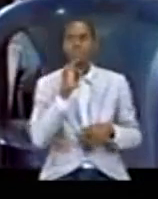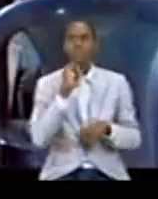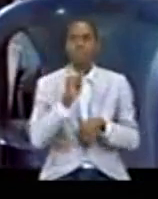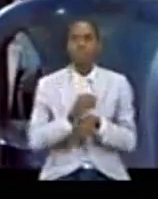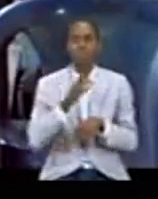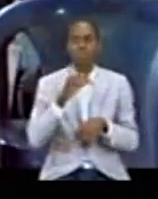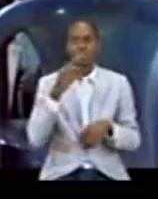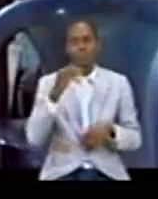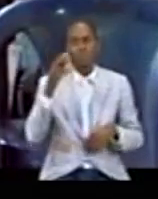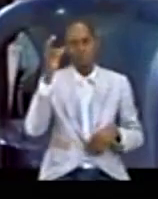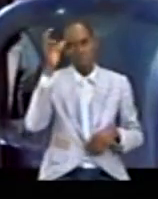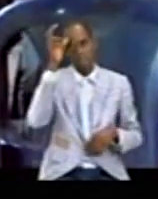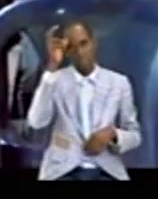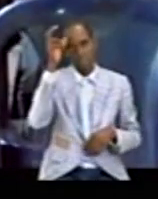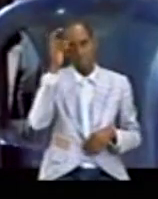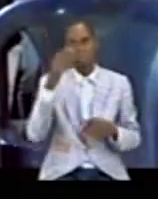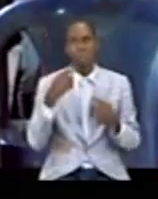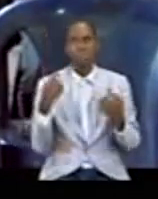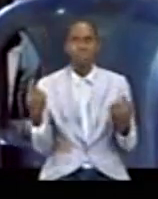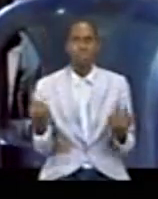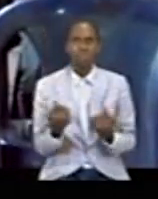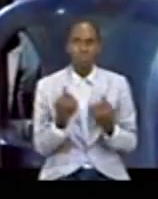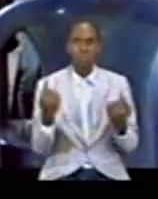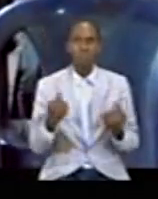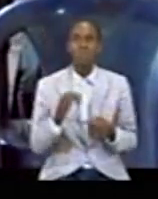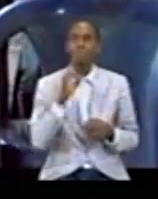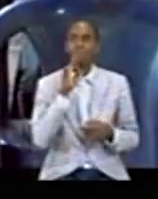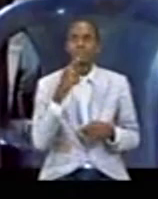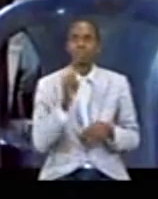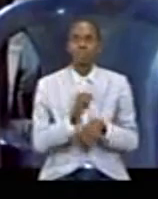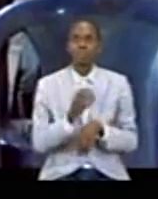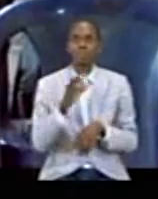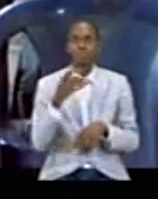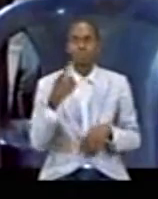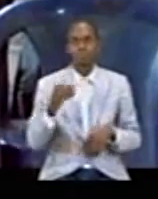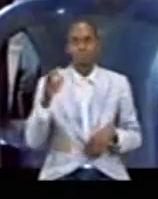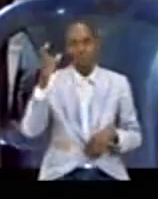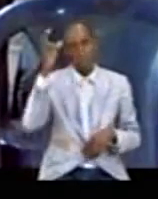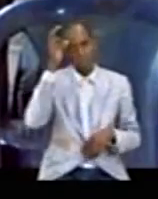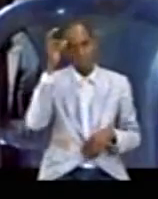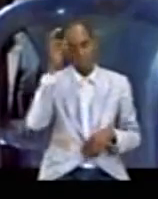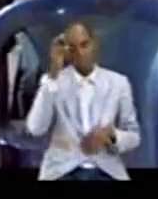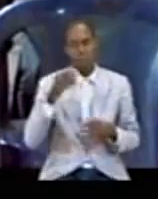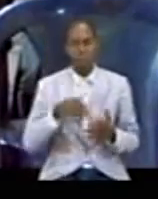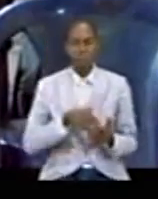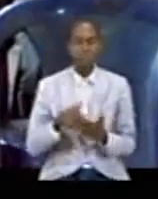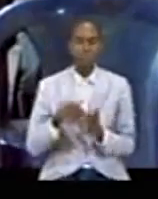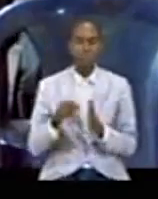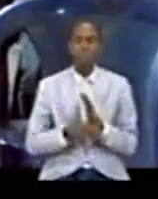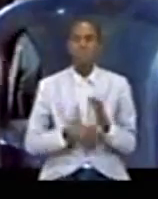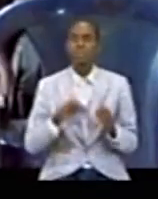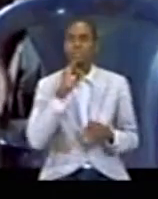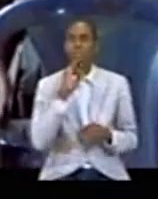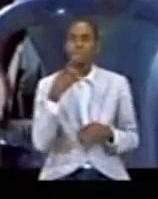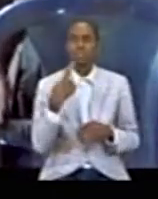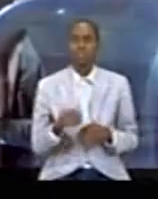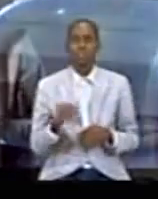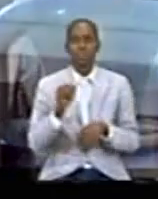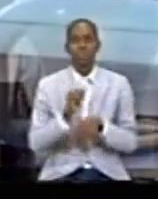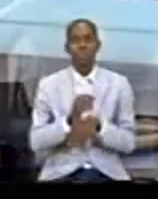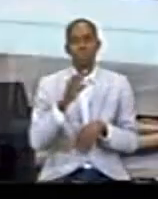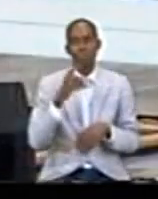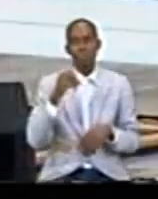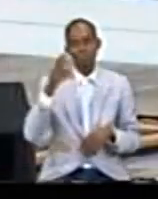devil. Sin, a work of the devil. Powerlessness, a work of the